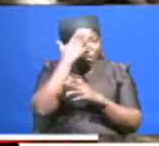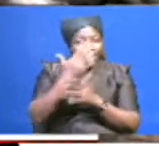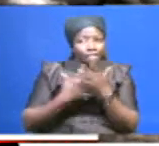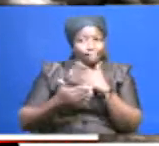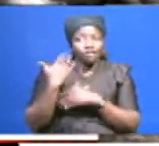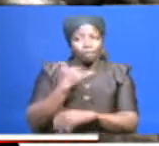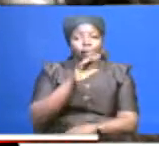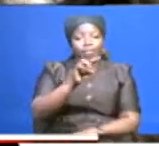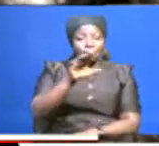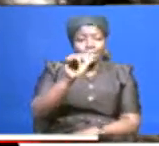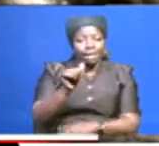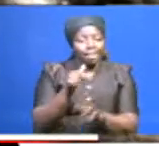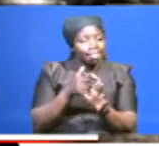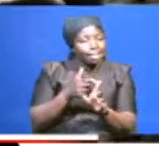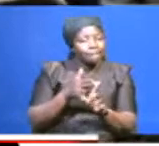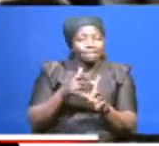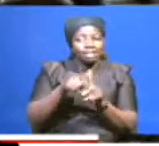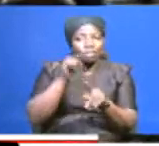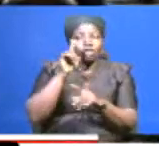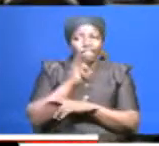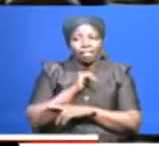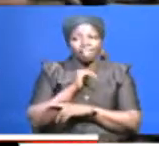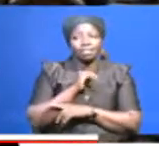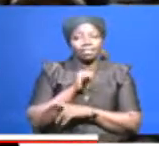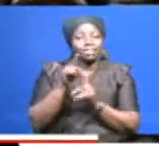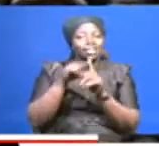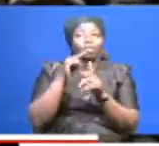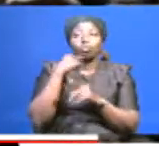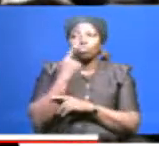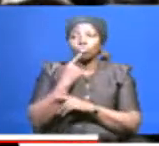MCA by suspected bandits.